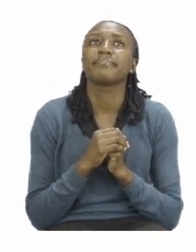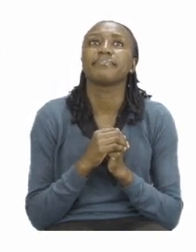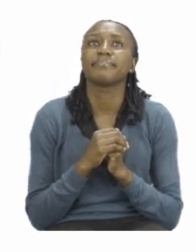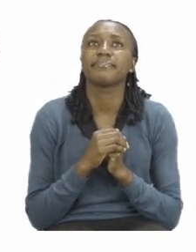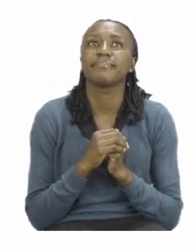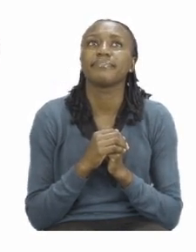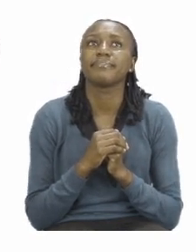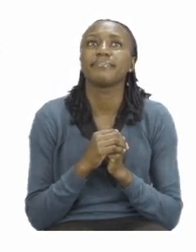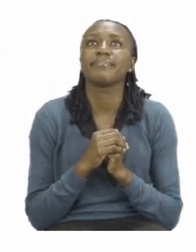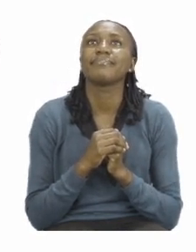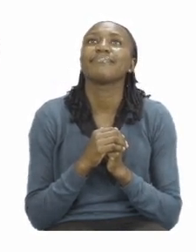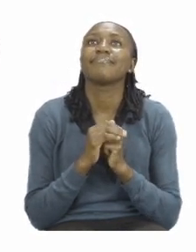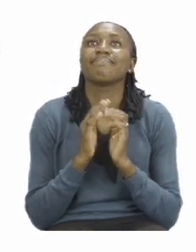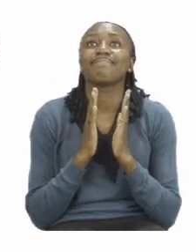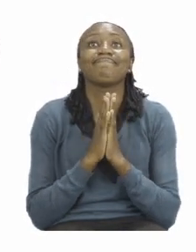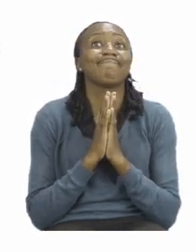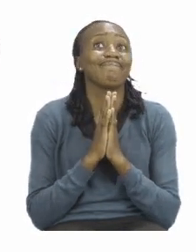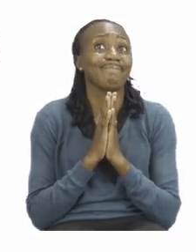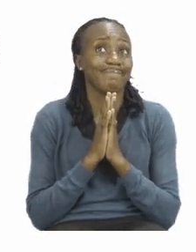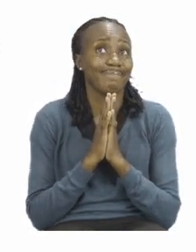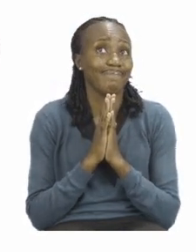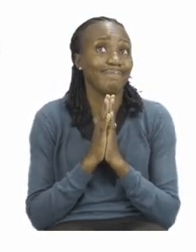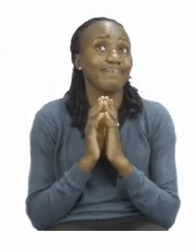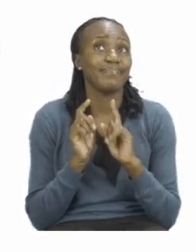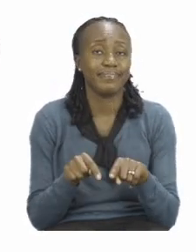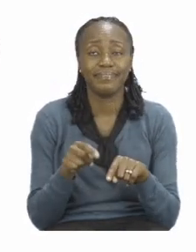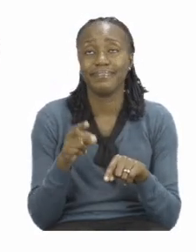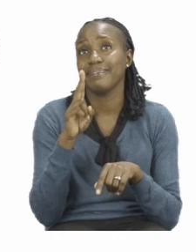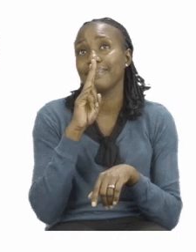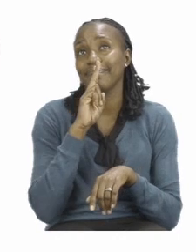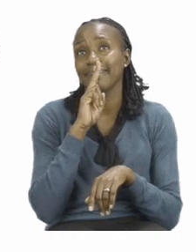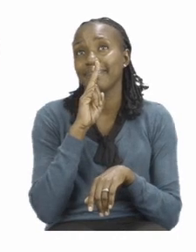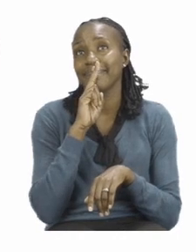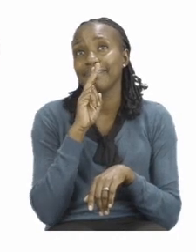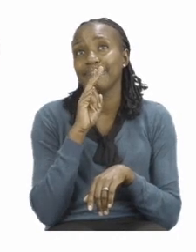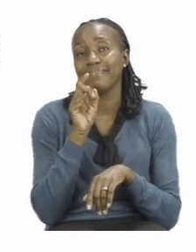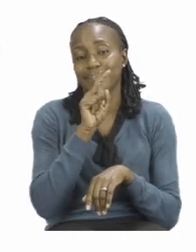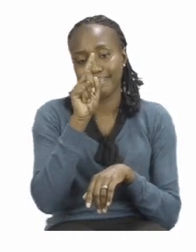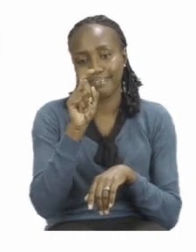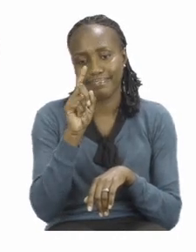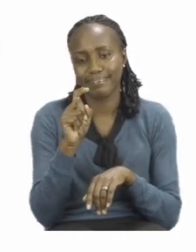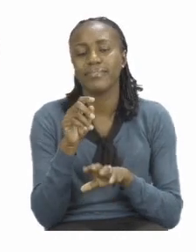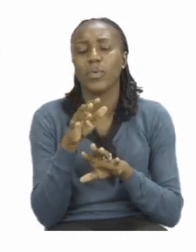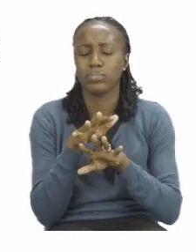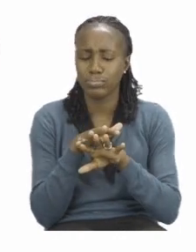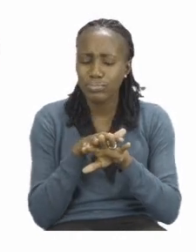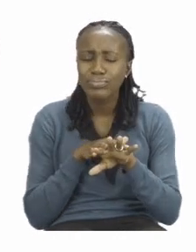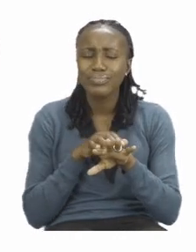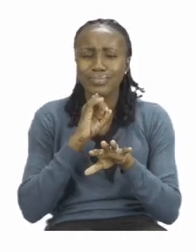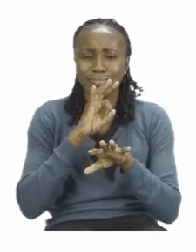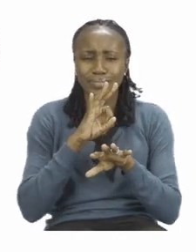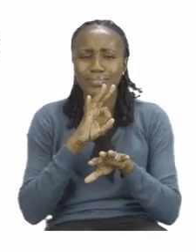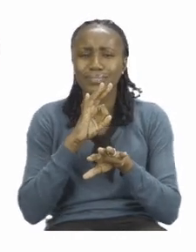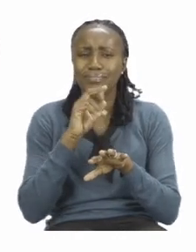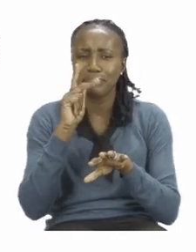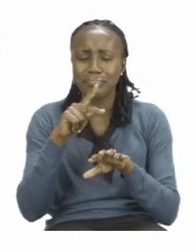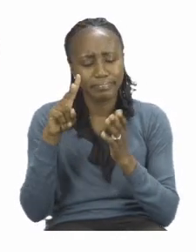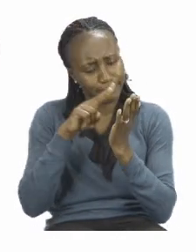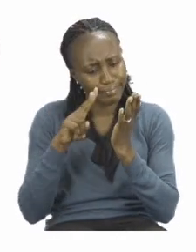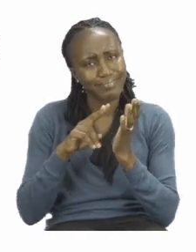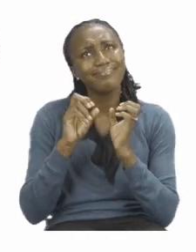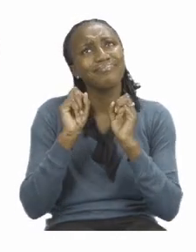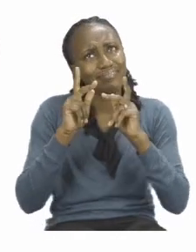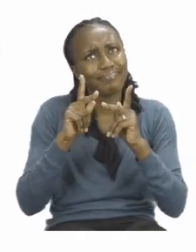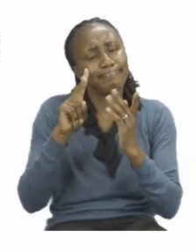So go ahead, boys and girls, now and start answering the questions. Take your time, and if you need to read it again before